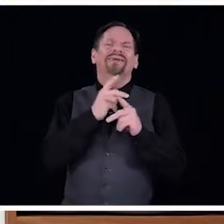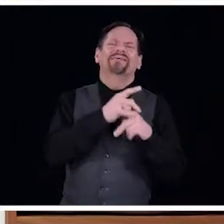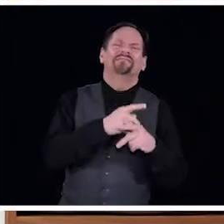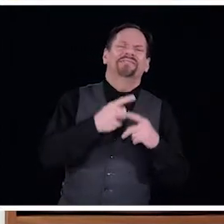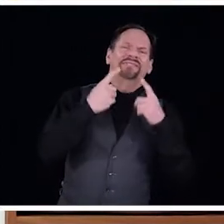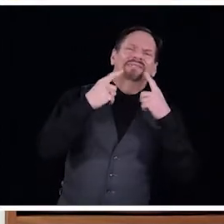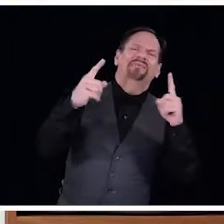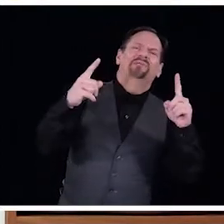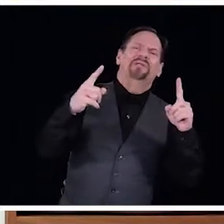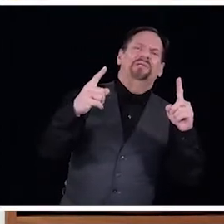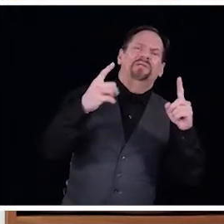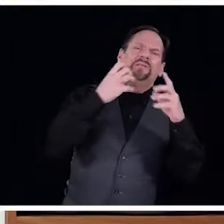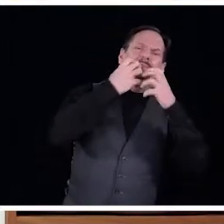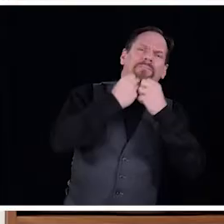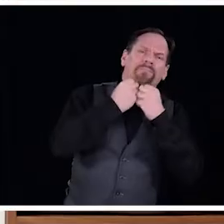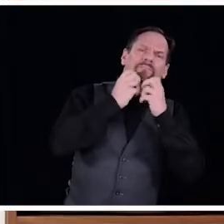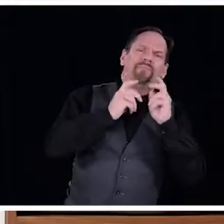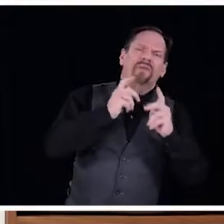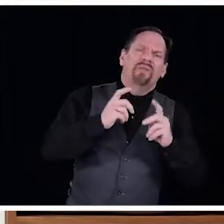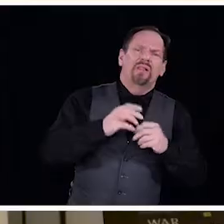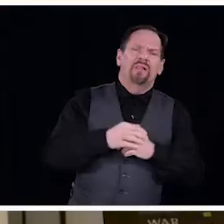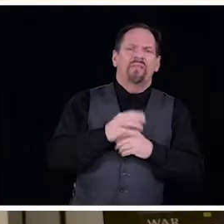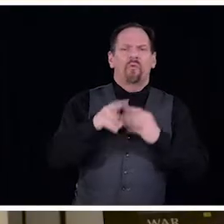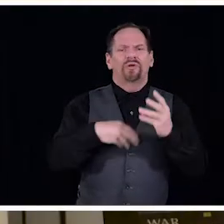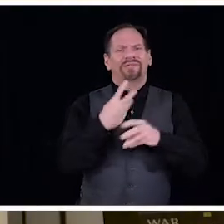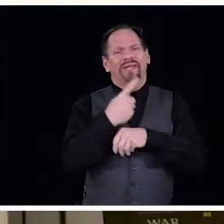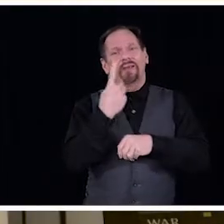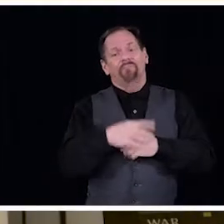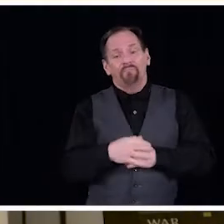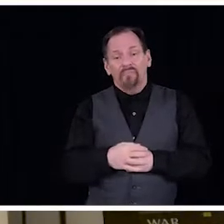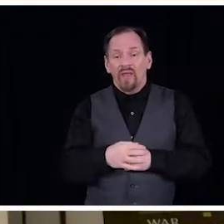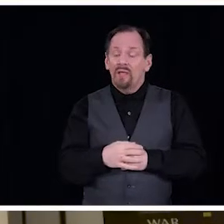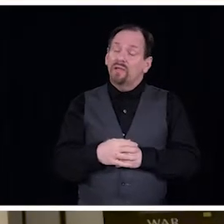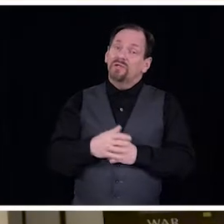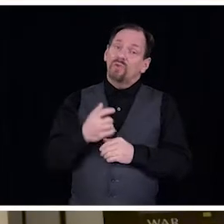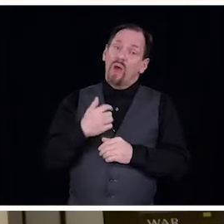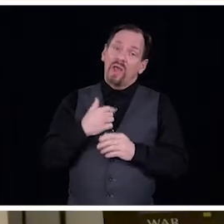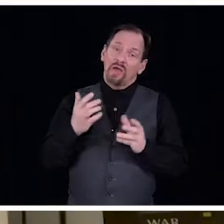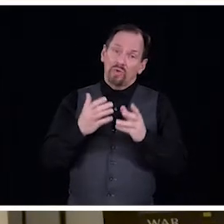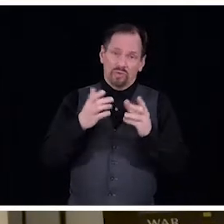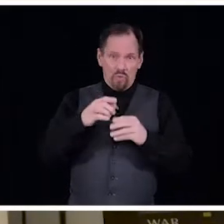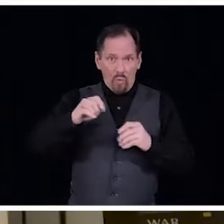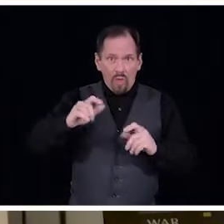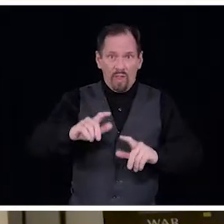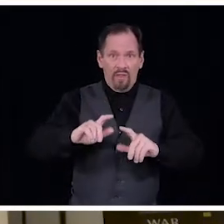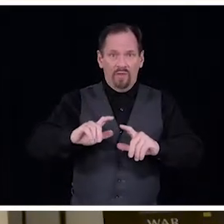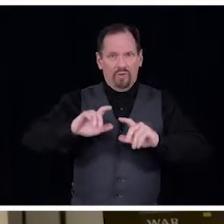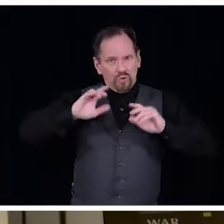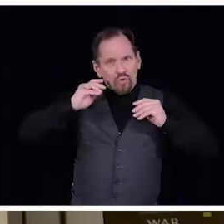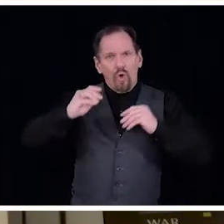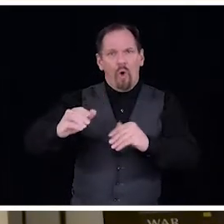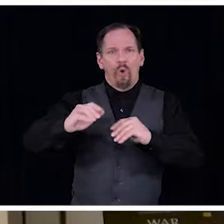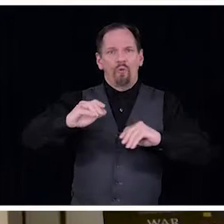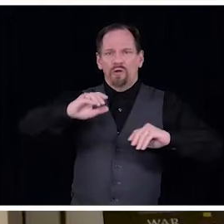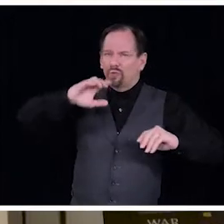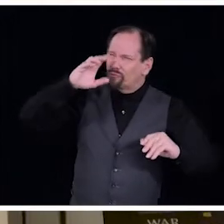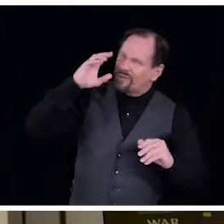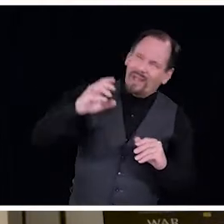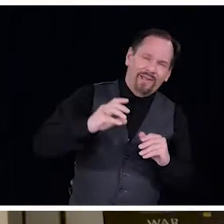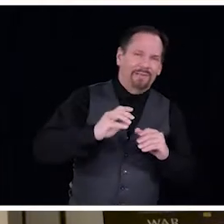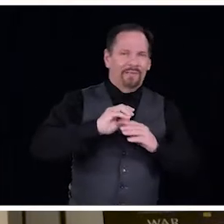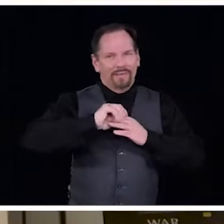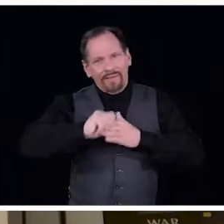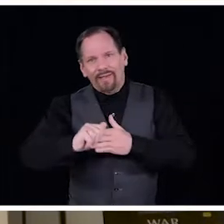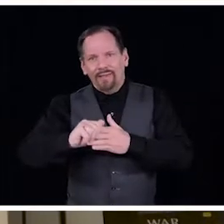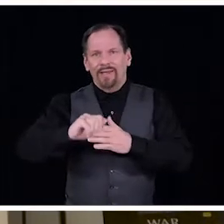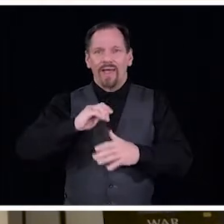artistically and humanly in this world today? So I encourage you all to go. Create and lead. I'm